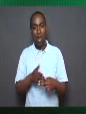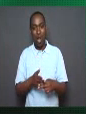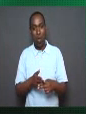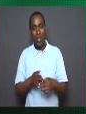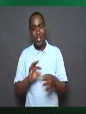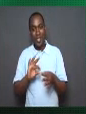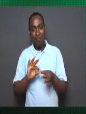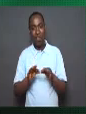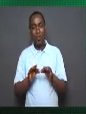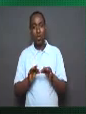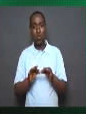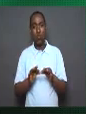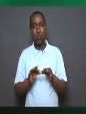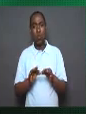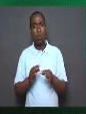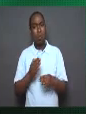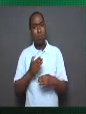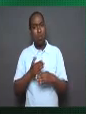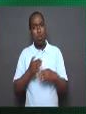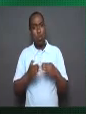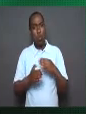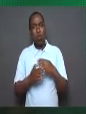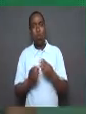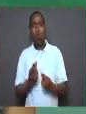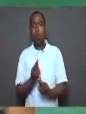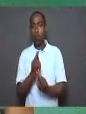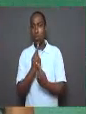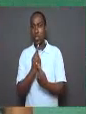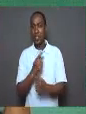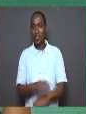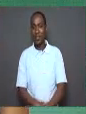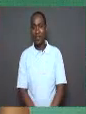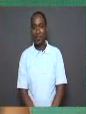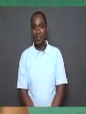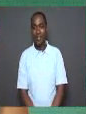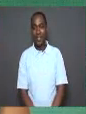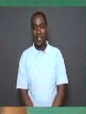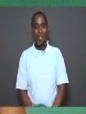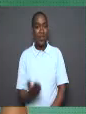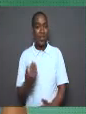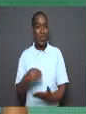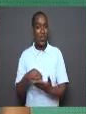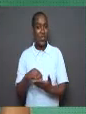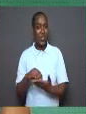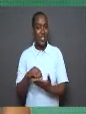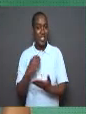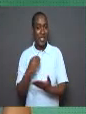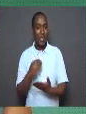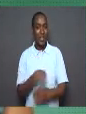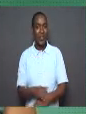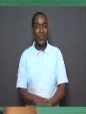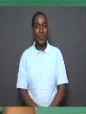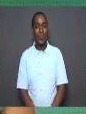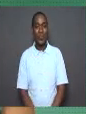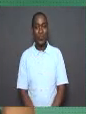defined as the building blocks of proteins. As we learned in our last lesson,